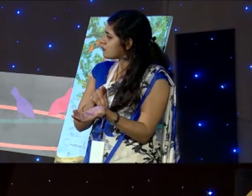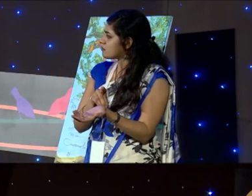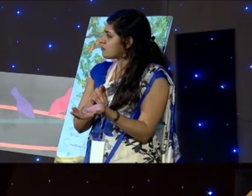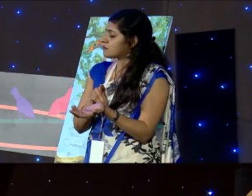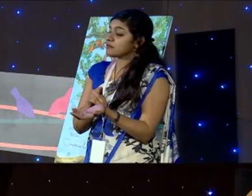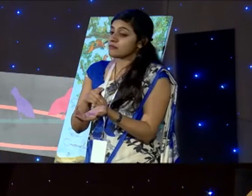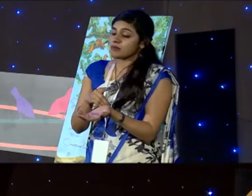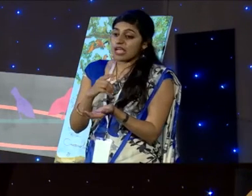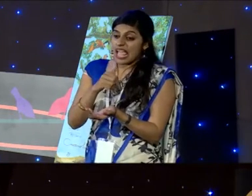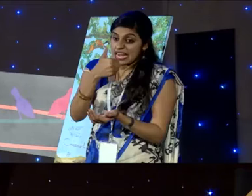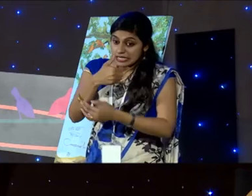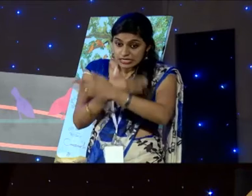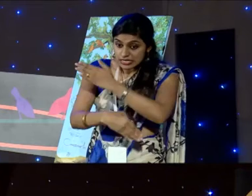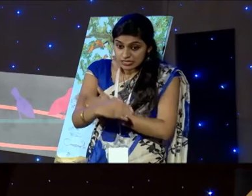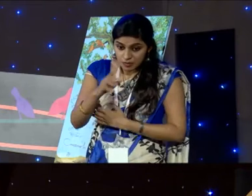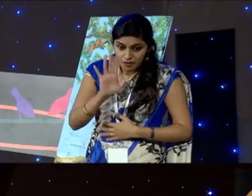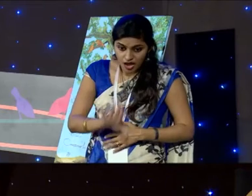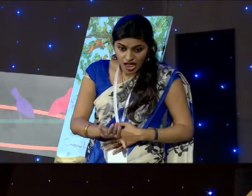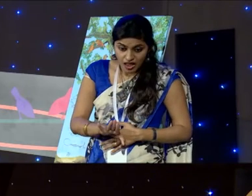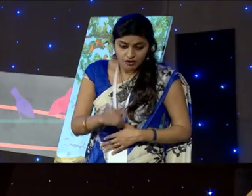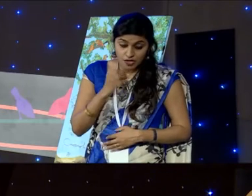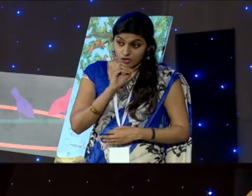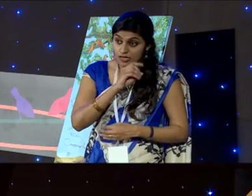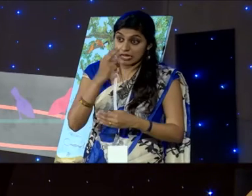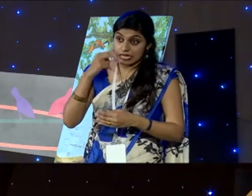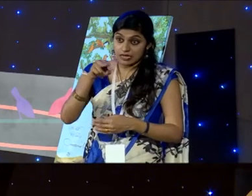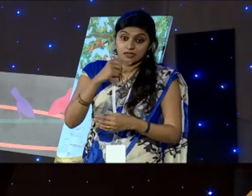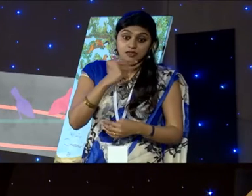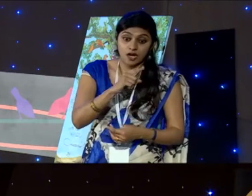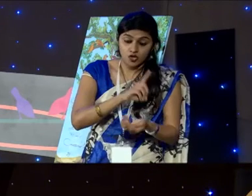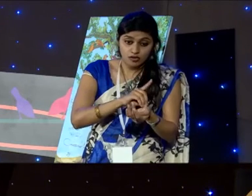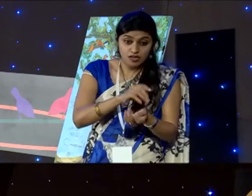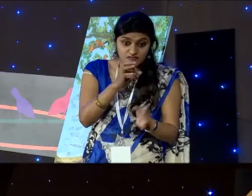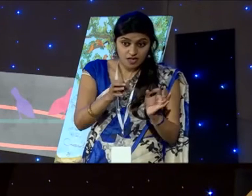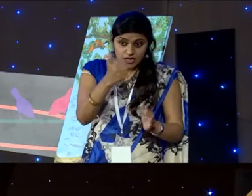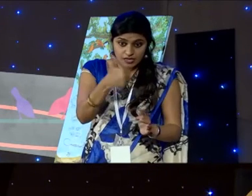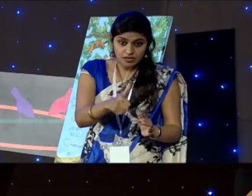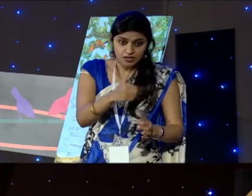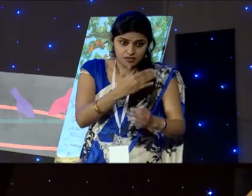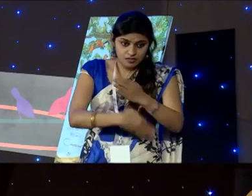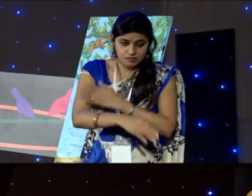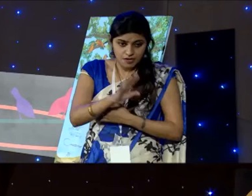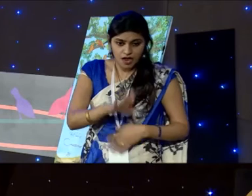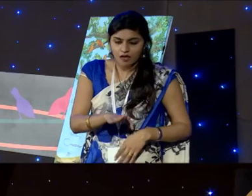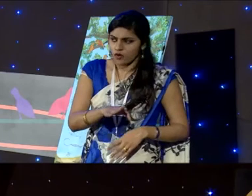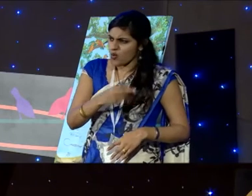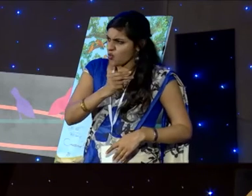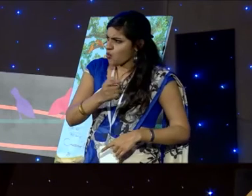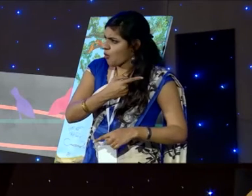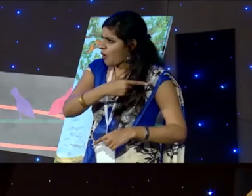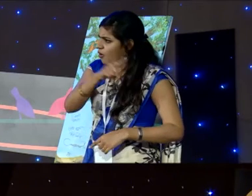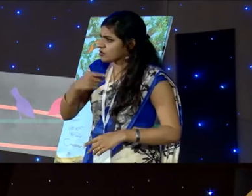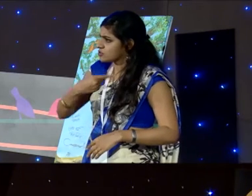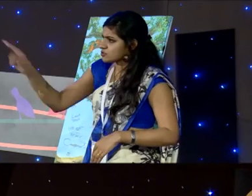this center for compulsory treatment. In fact, the treatment was